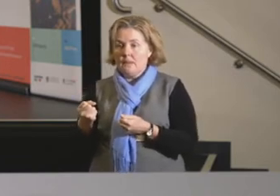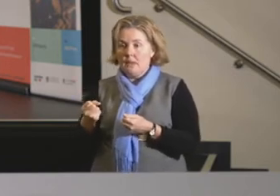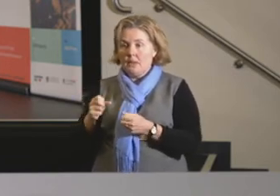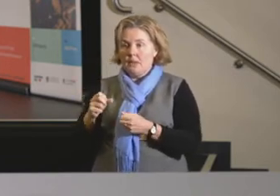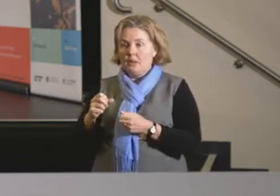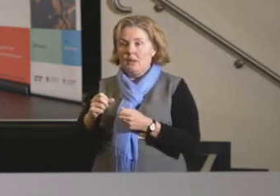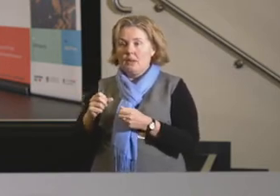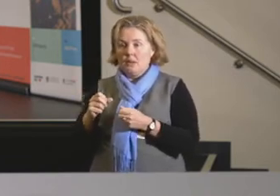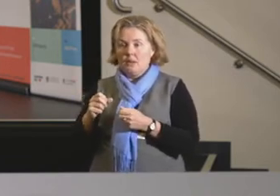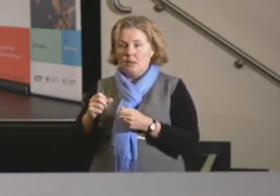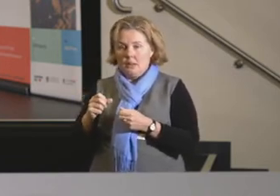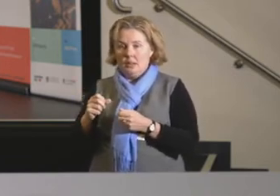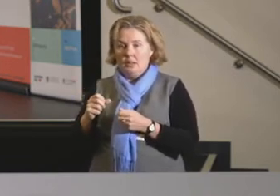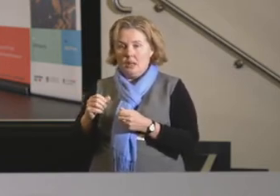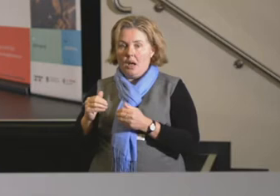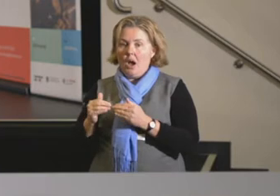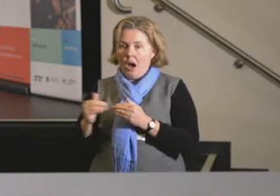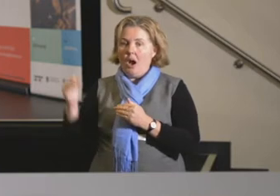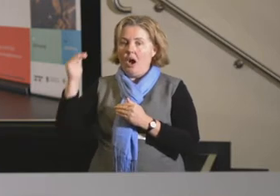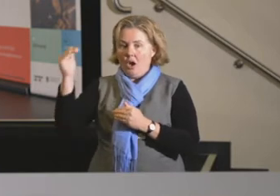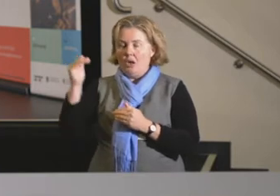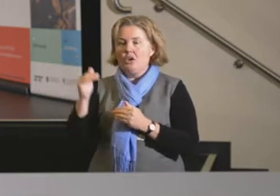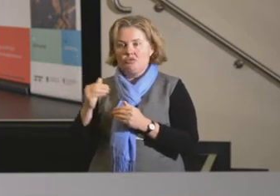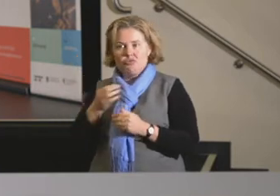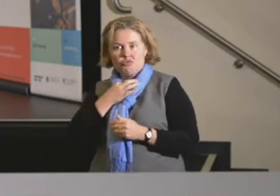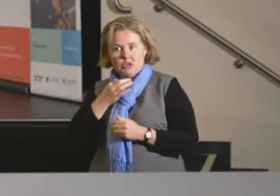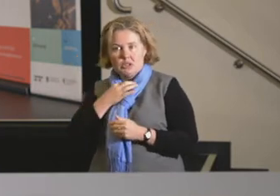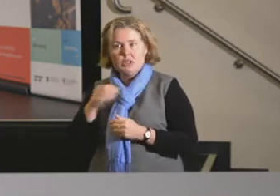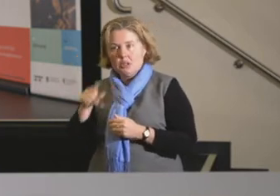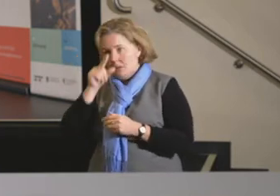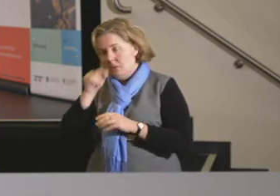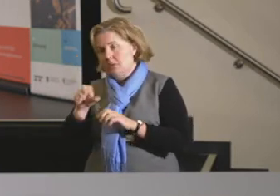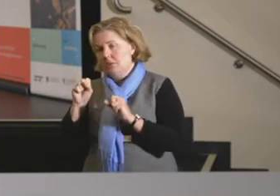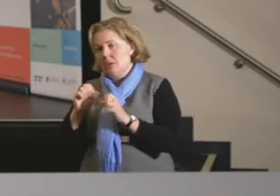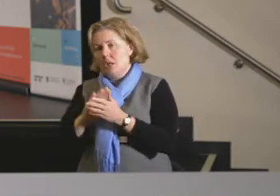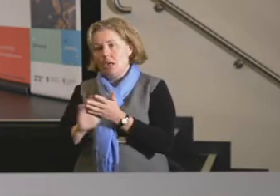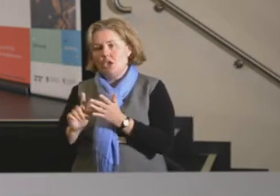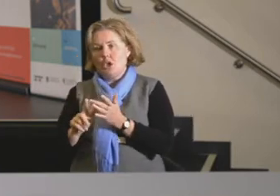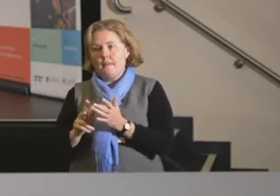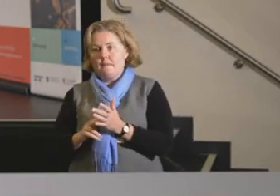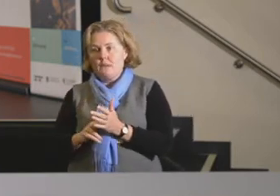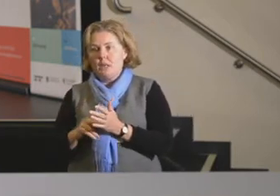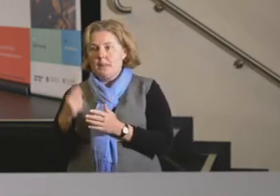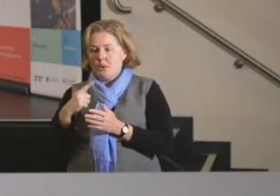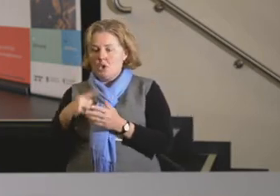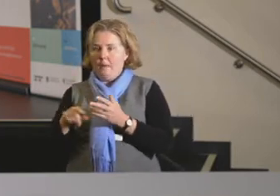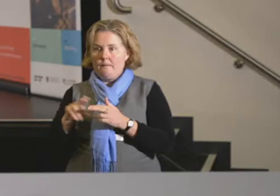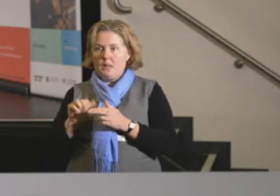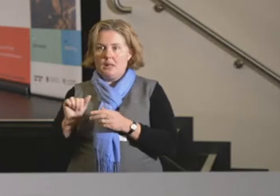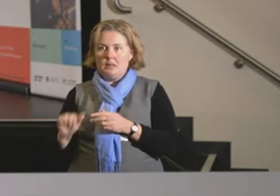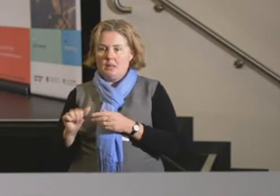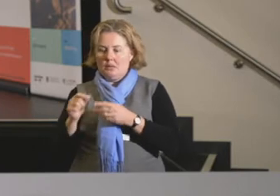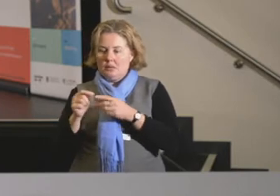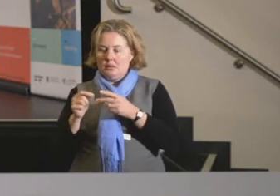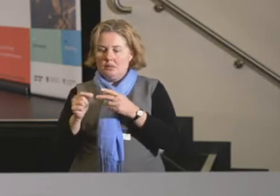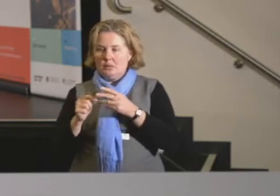AIDS-related deaths among that population. That is a really, really core intersection of different kind of forces that we need to be very